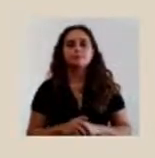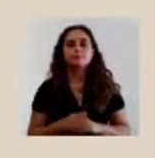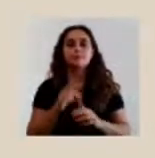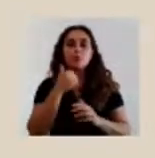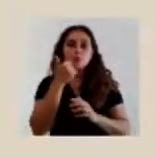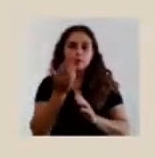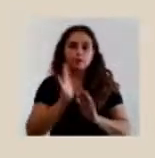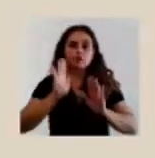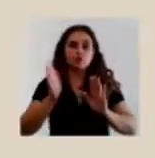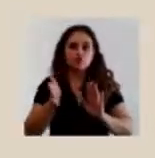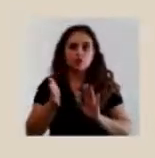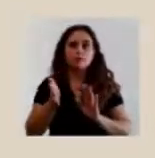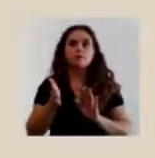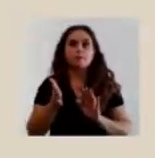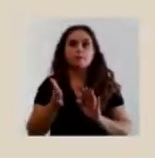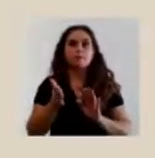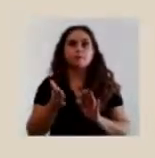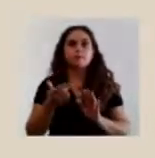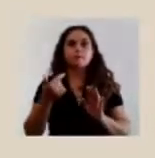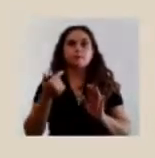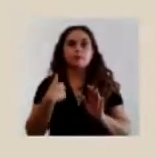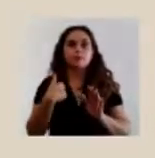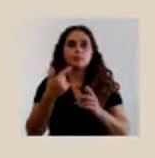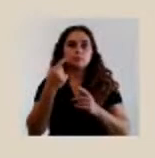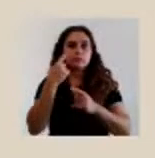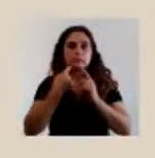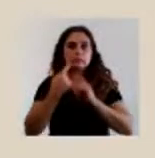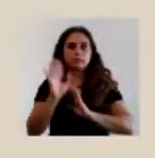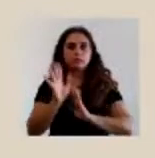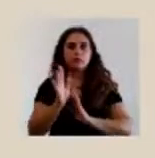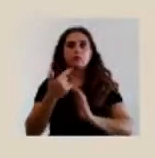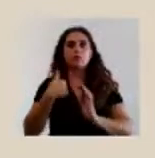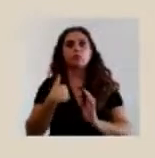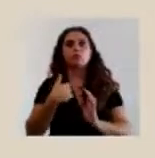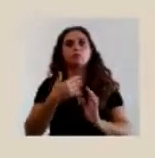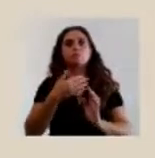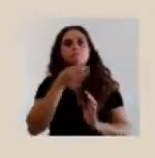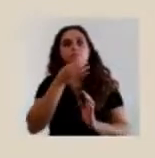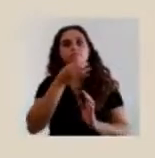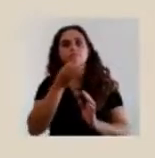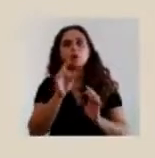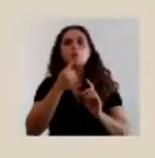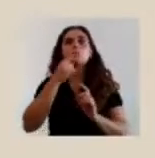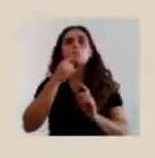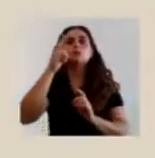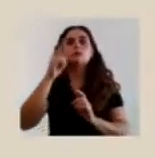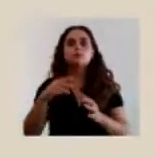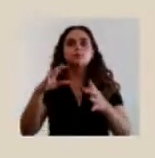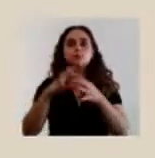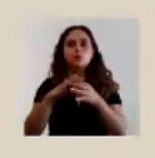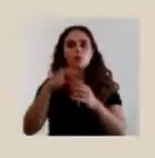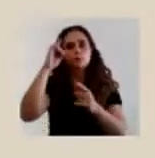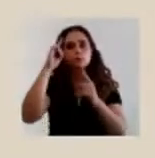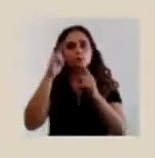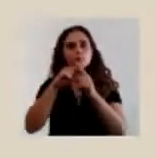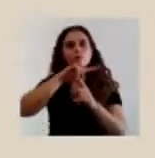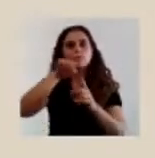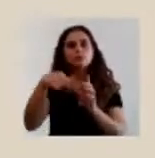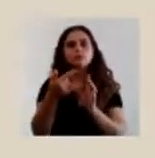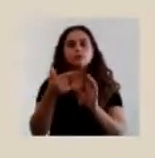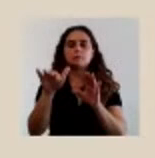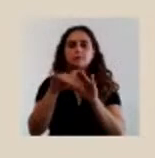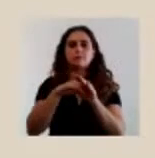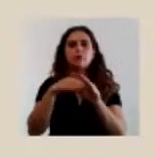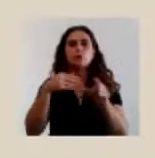As I told you before, I'm not averse to strangers. So I ask for your indulgence once more as I seek to engage you in a game.